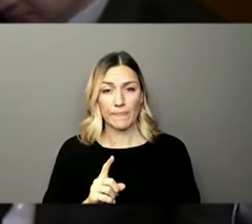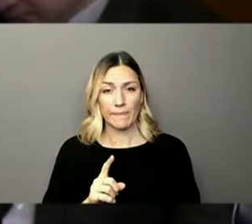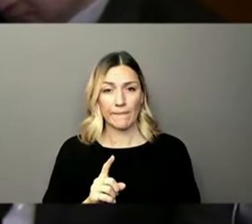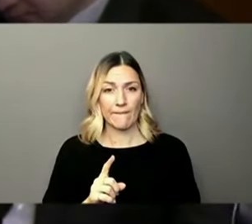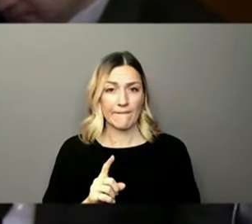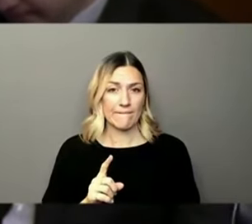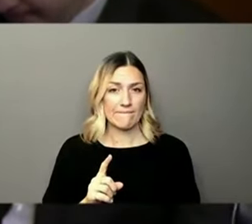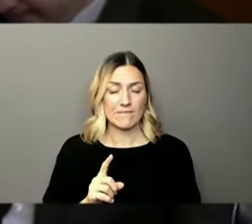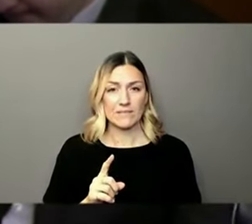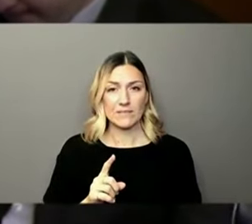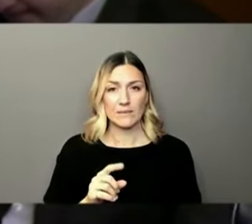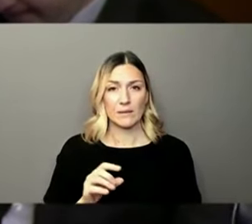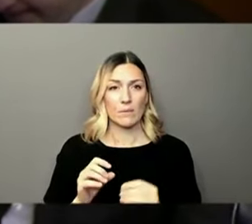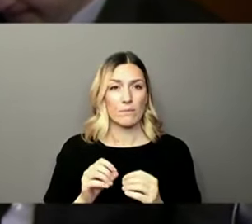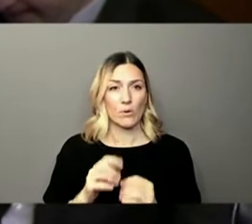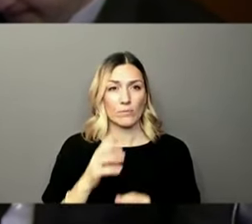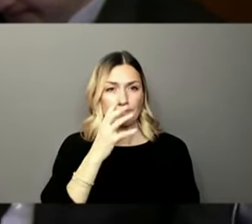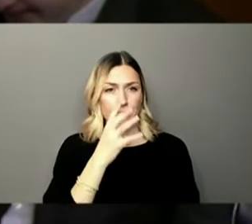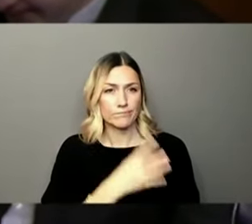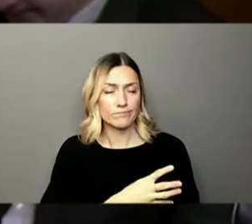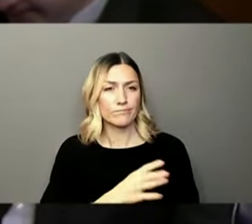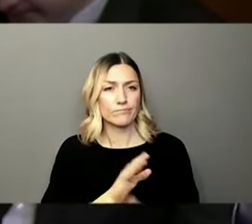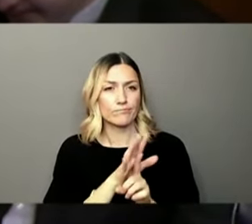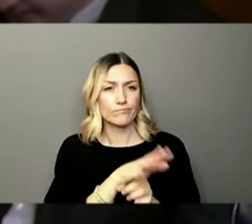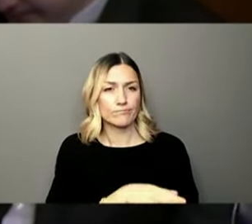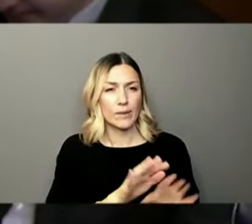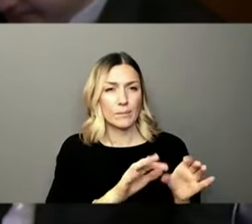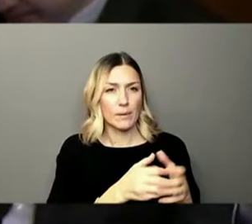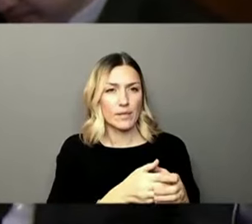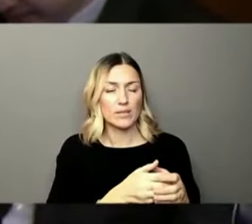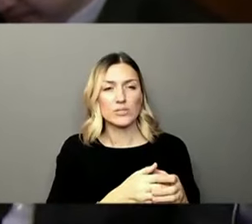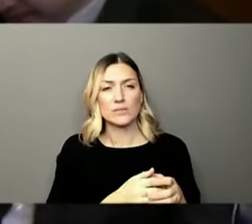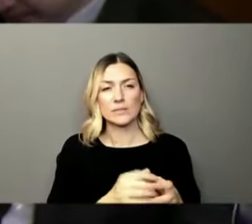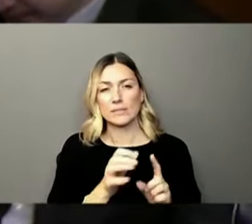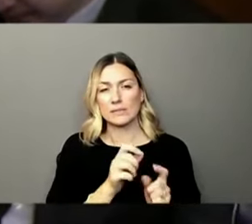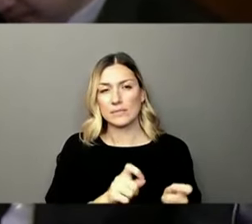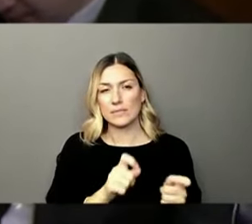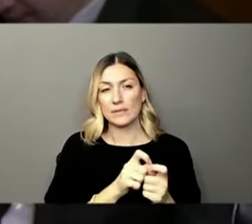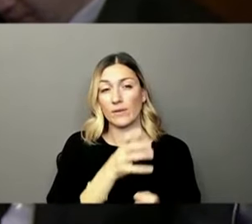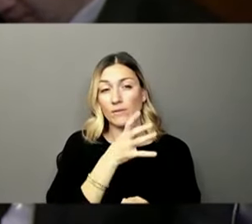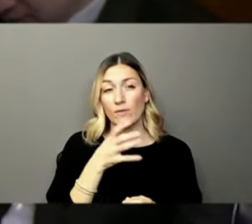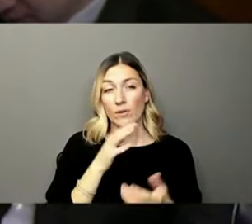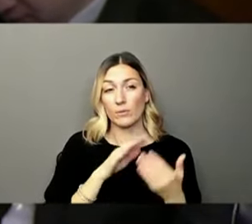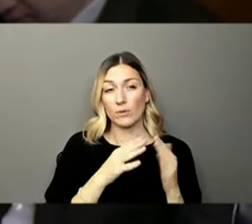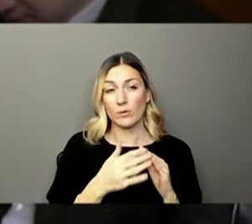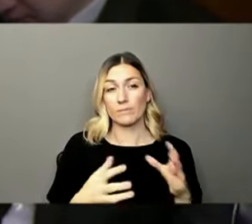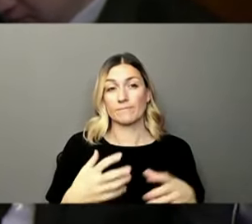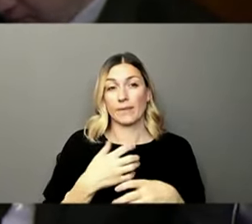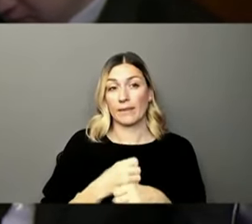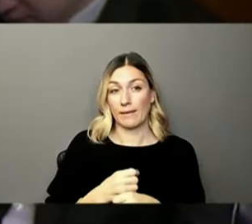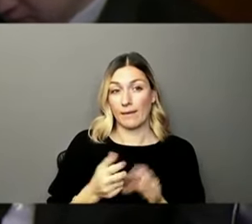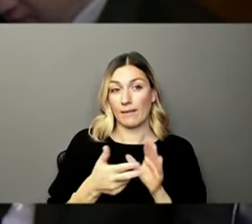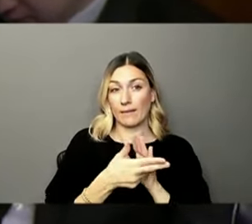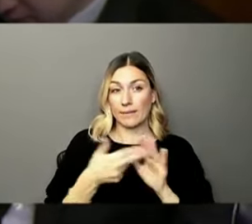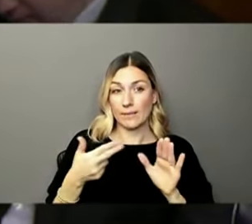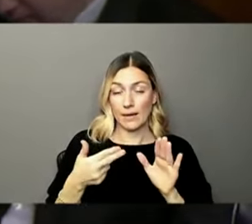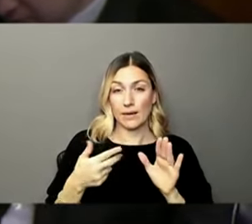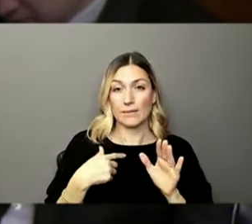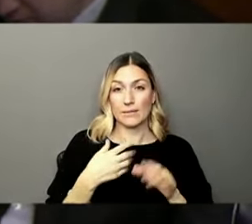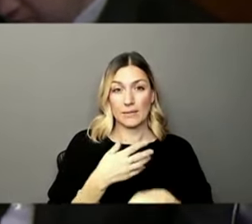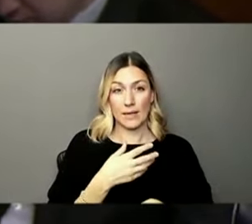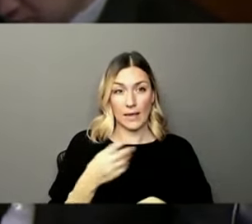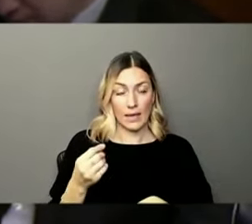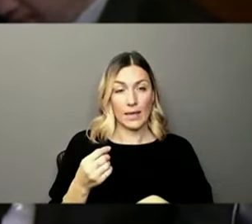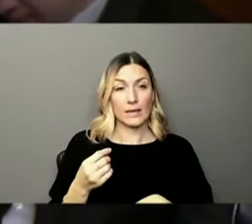of the marginalized population, specifically in our rural communities, receive the diagnosis and then the follow-on treatment